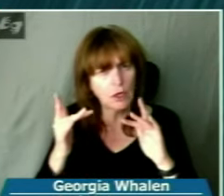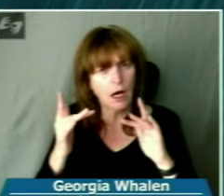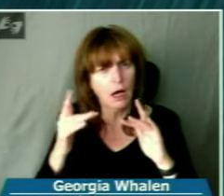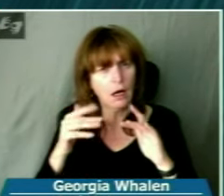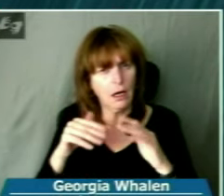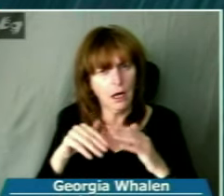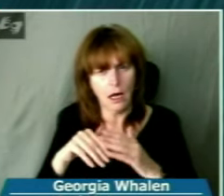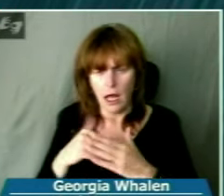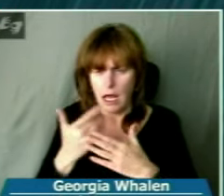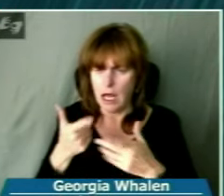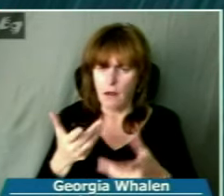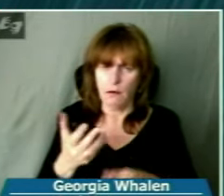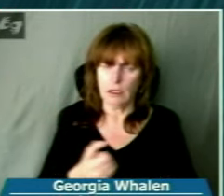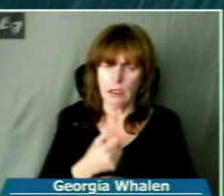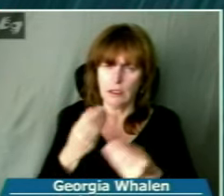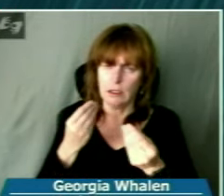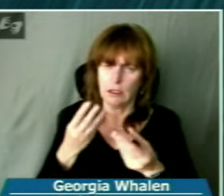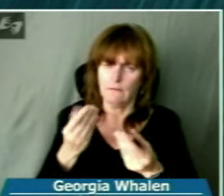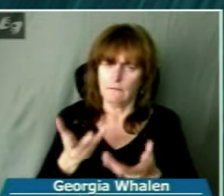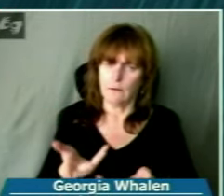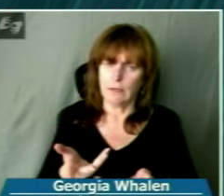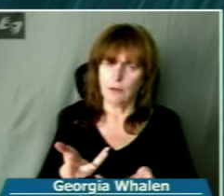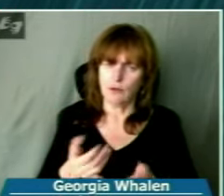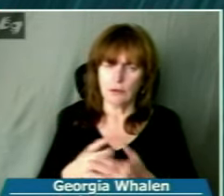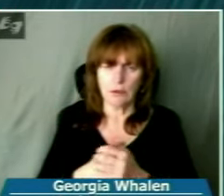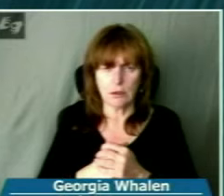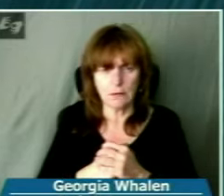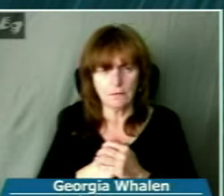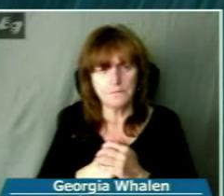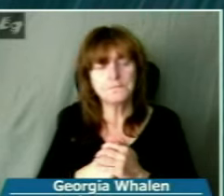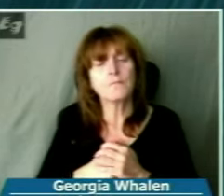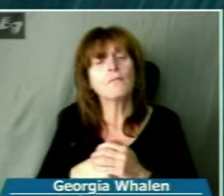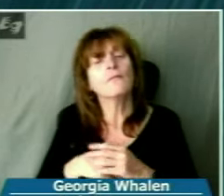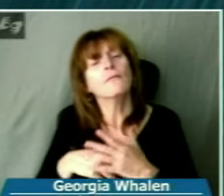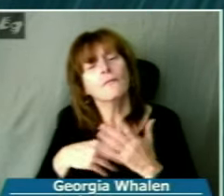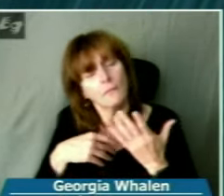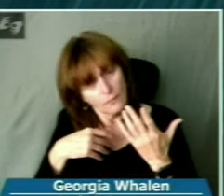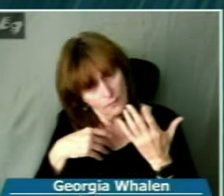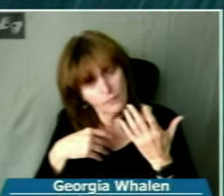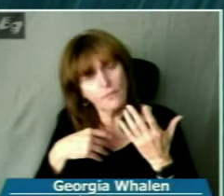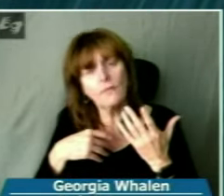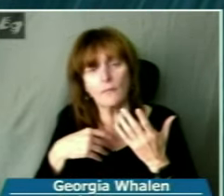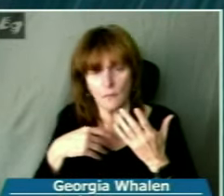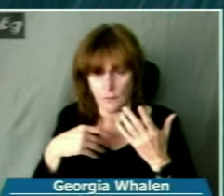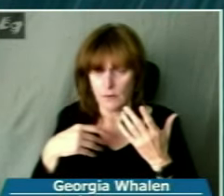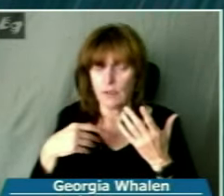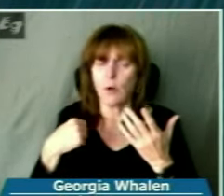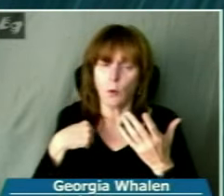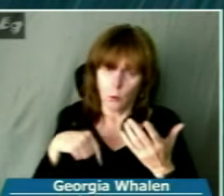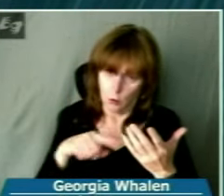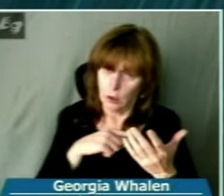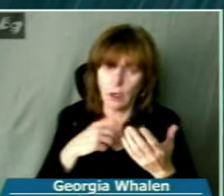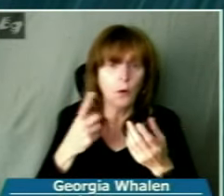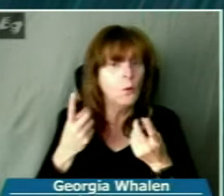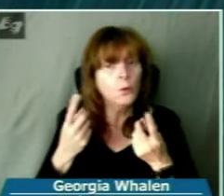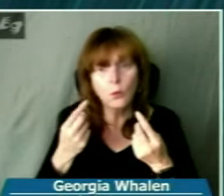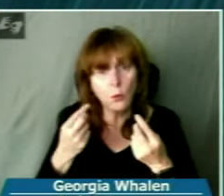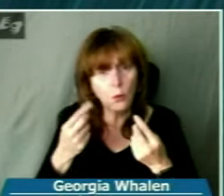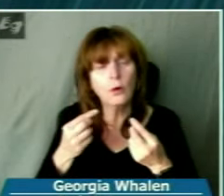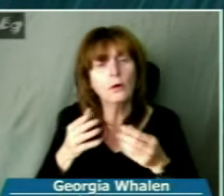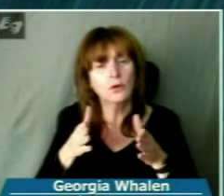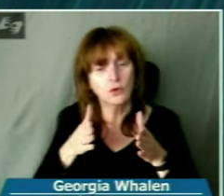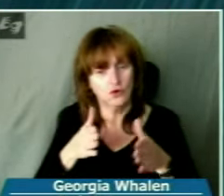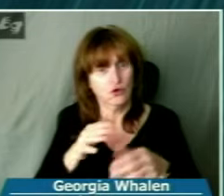on those two brief questions for us, please? So it's a lot of it, again, is through the system that we've got set up through our street outreach,